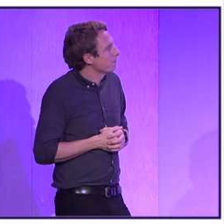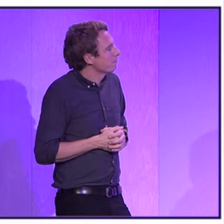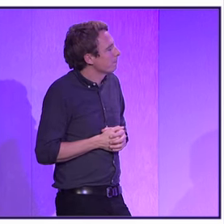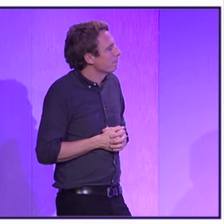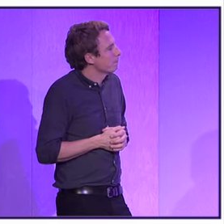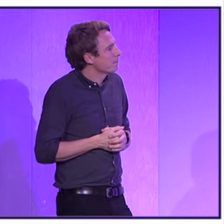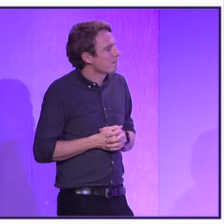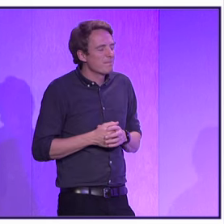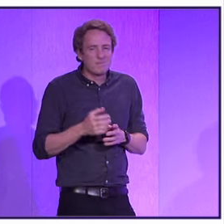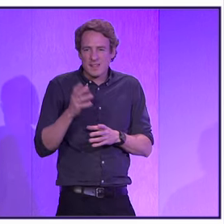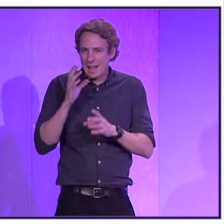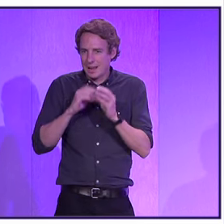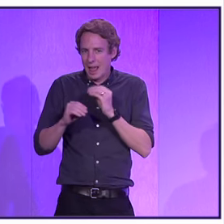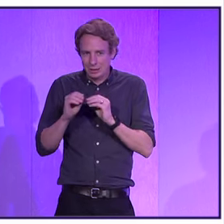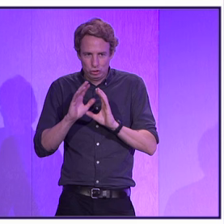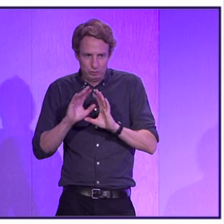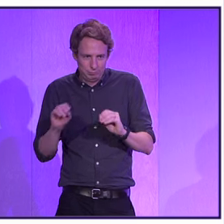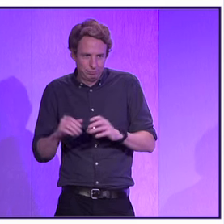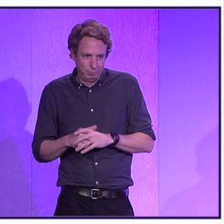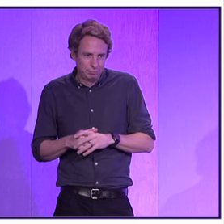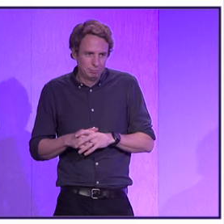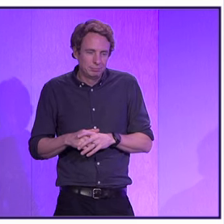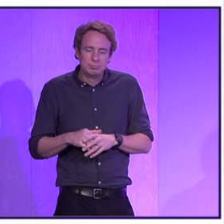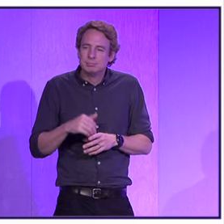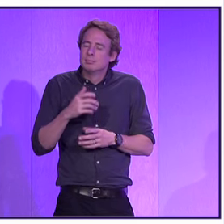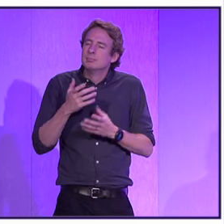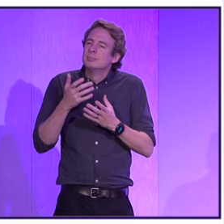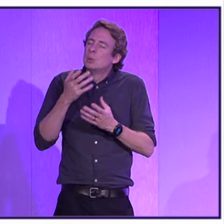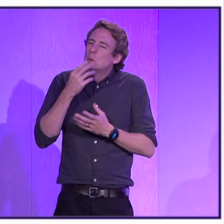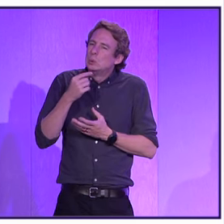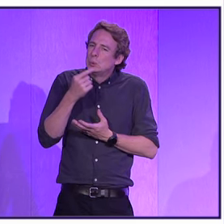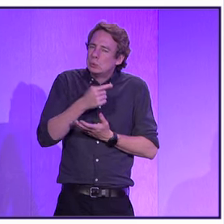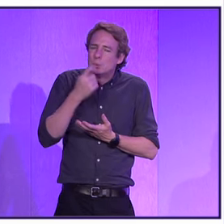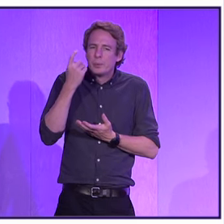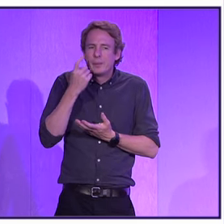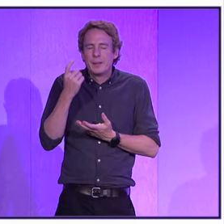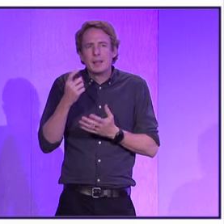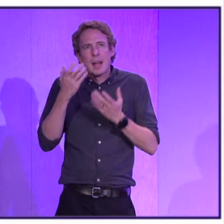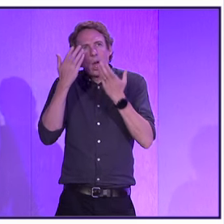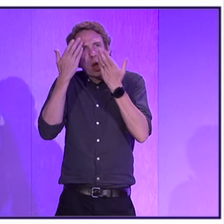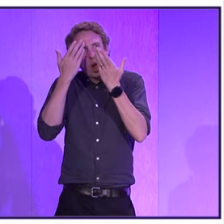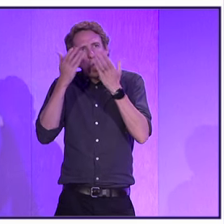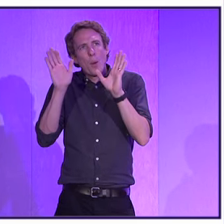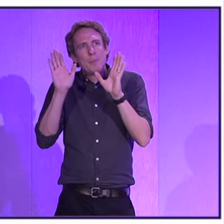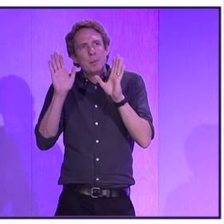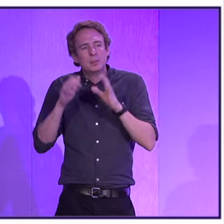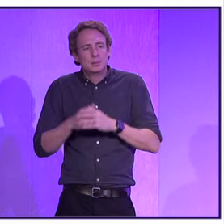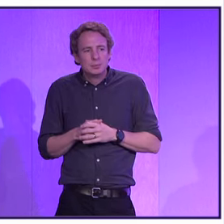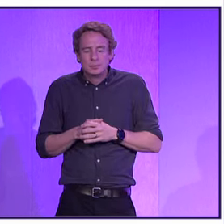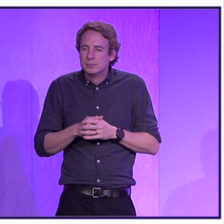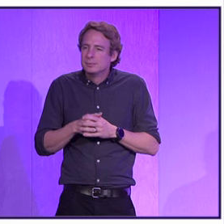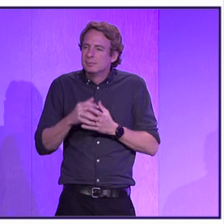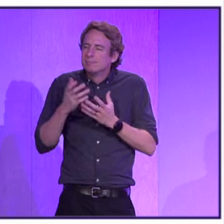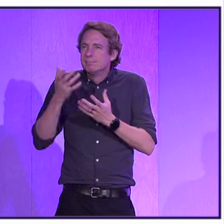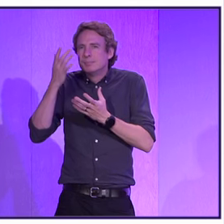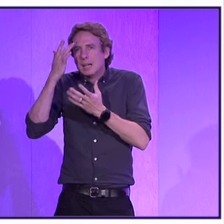And an analogy that we could also use to think about the importance of openness for learning